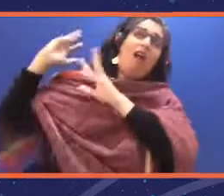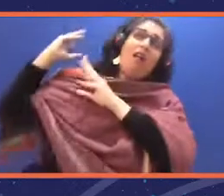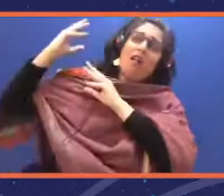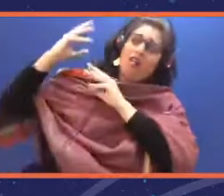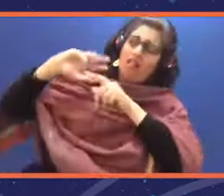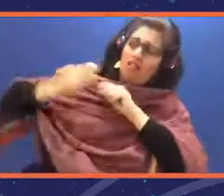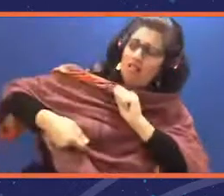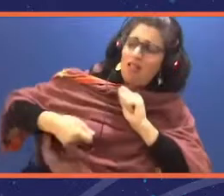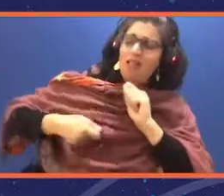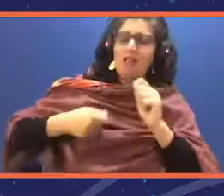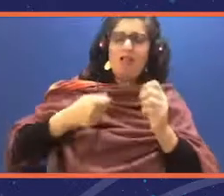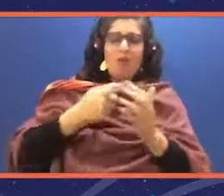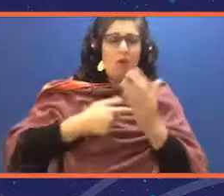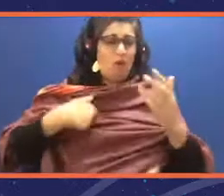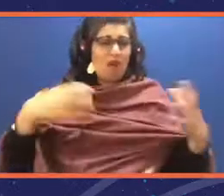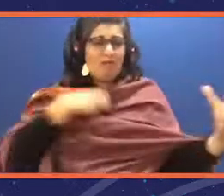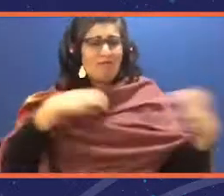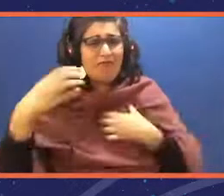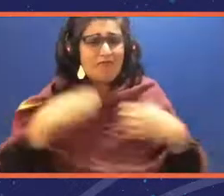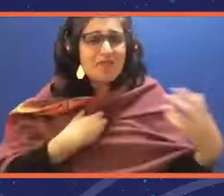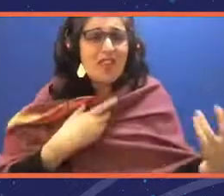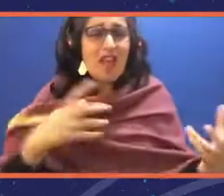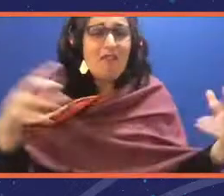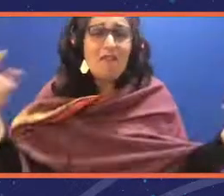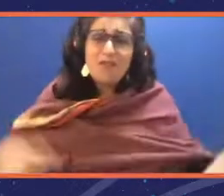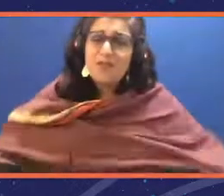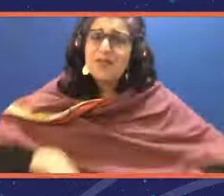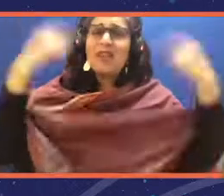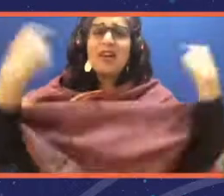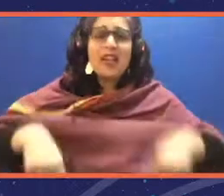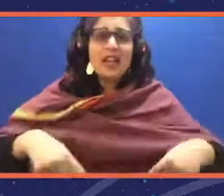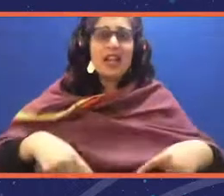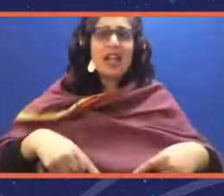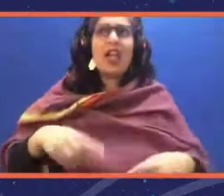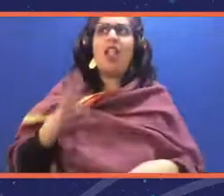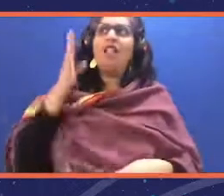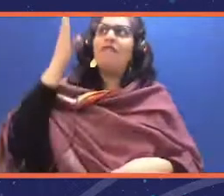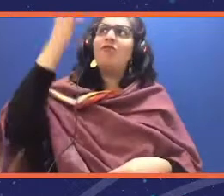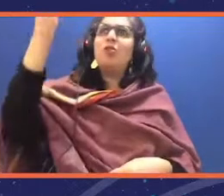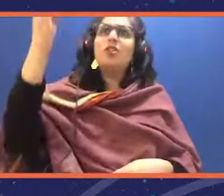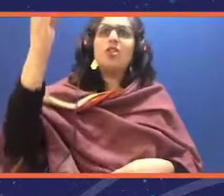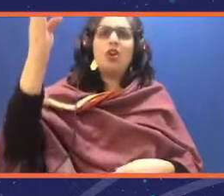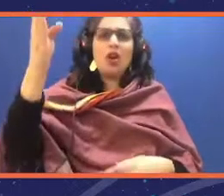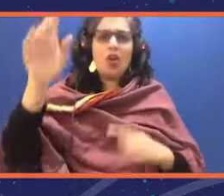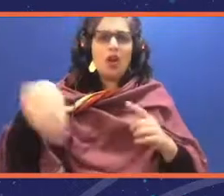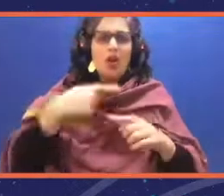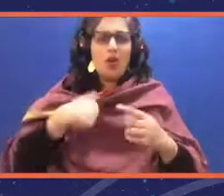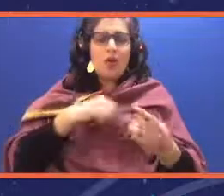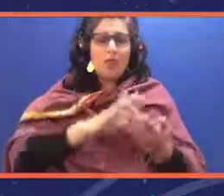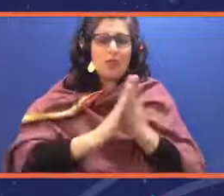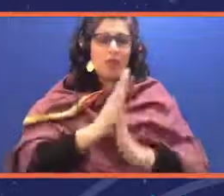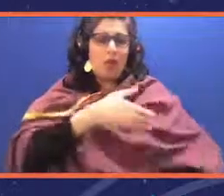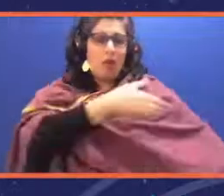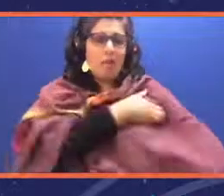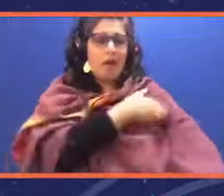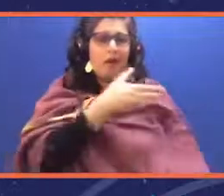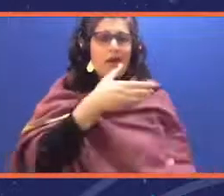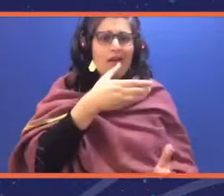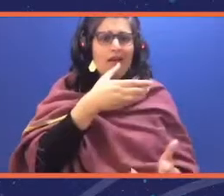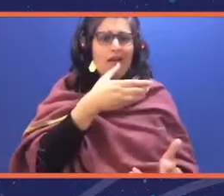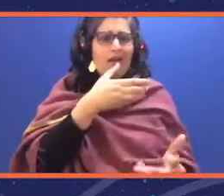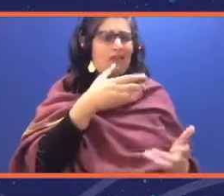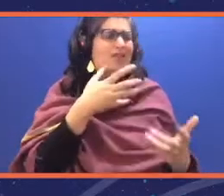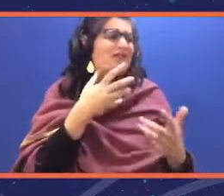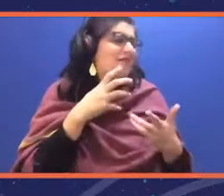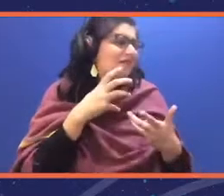we're fighting, the griefs of the future of the dream of when we become powerful, let's grieving the powerlessness that's gone. I